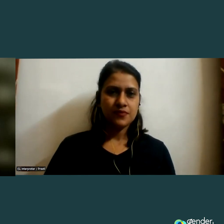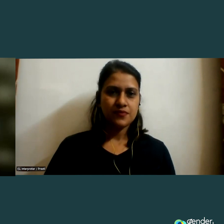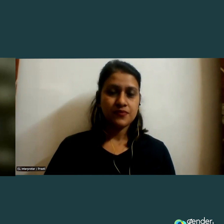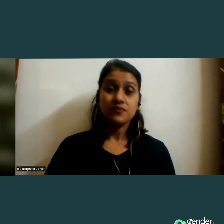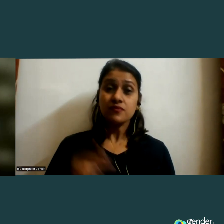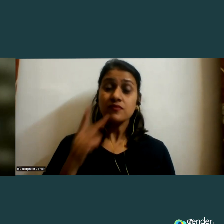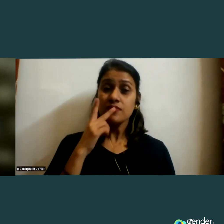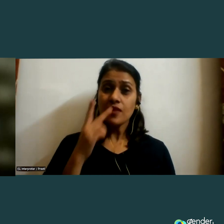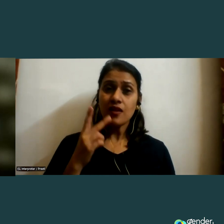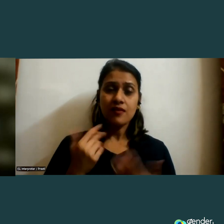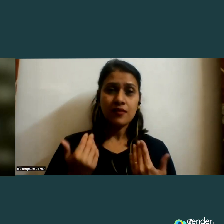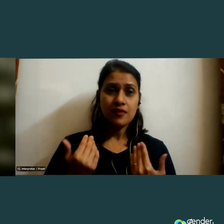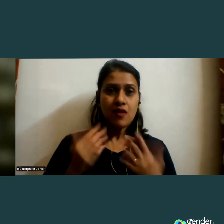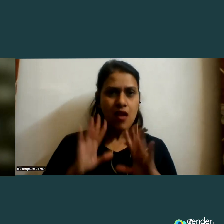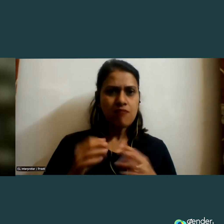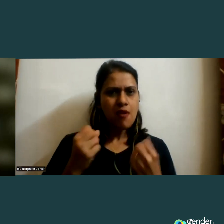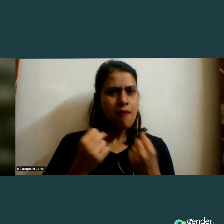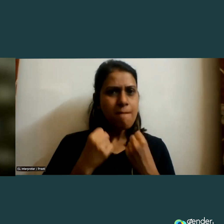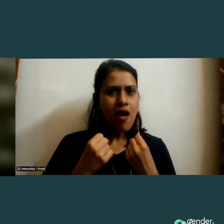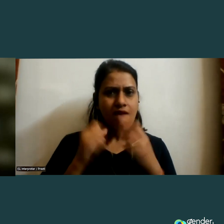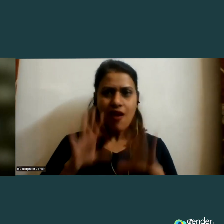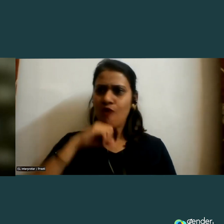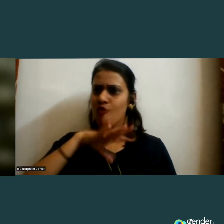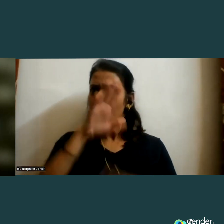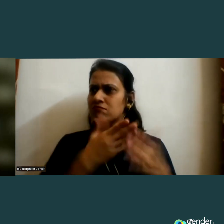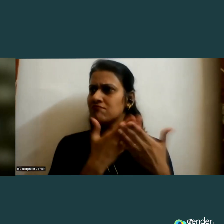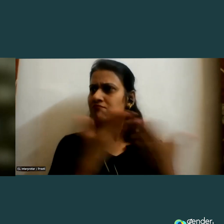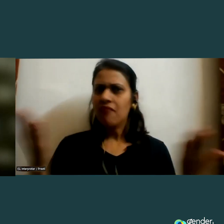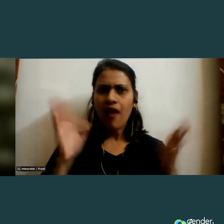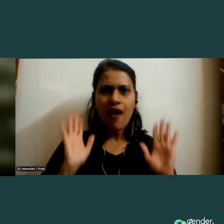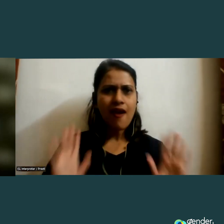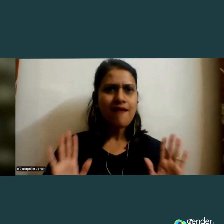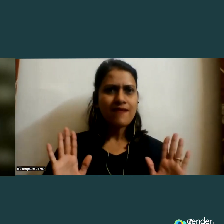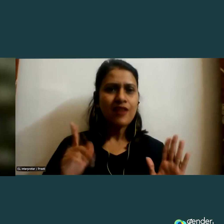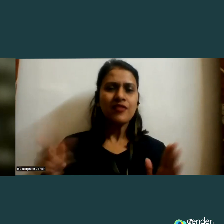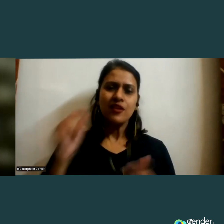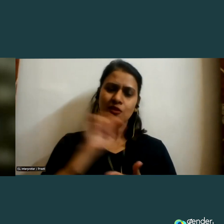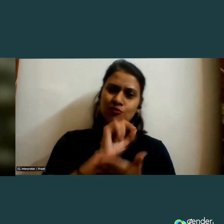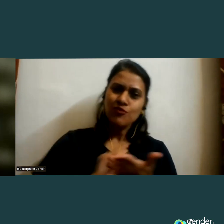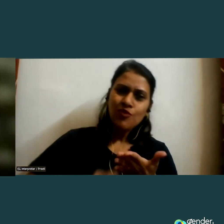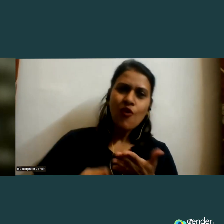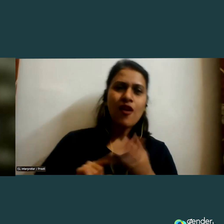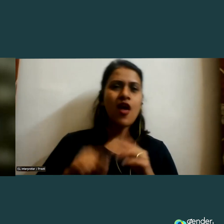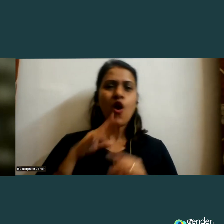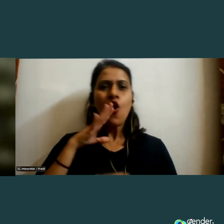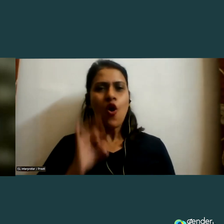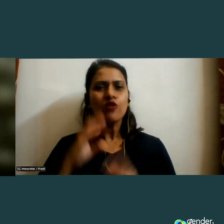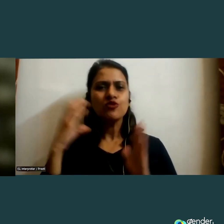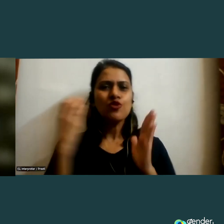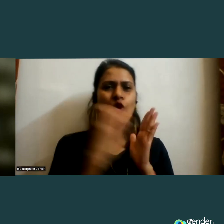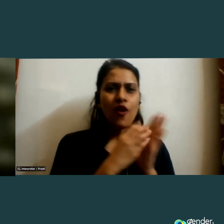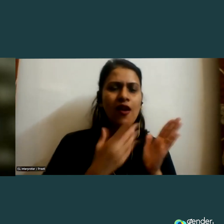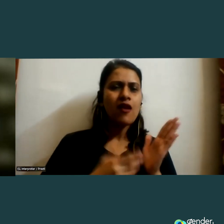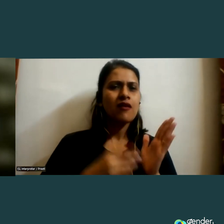beaming, right? He said, this is so powerful that the youth are here. They wrote original content for rap, and